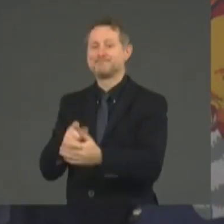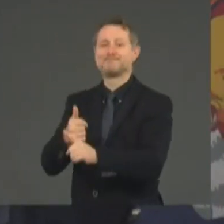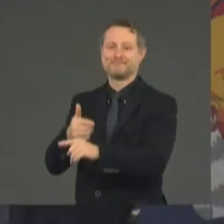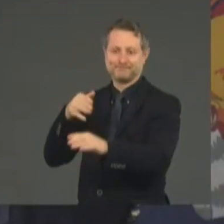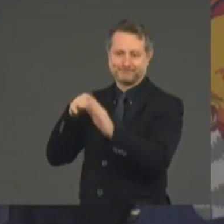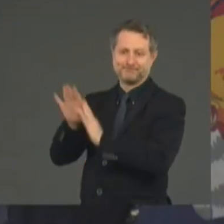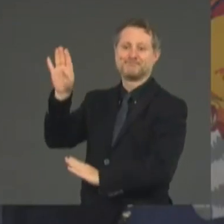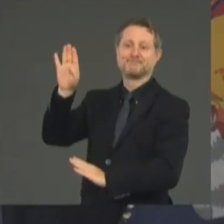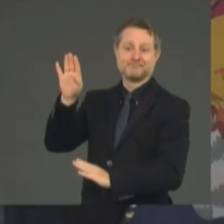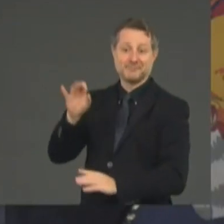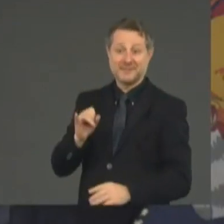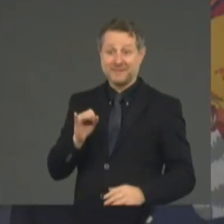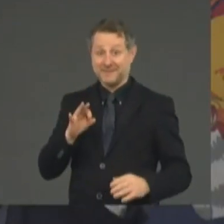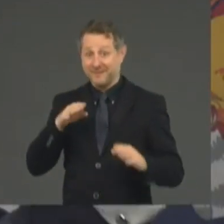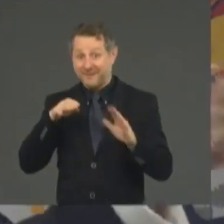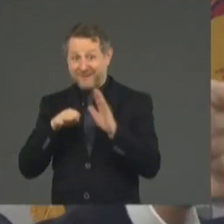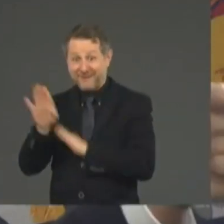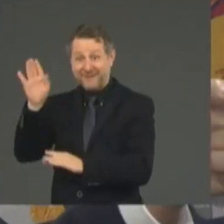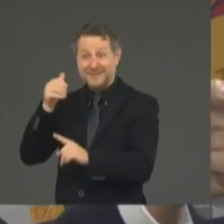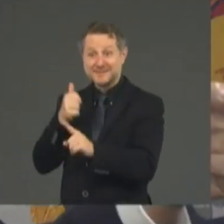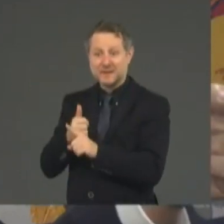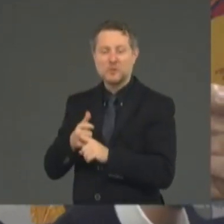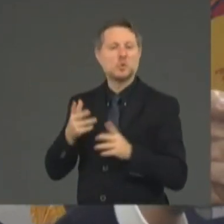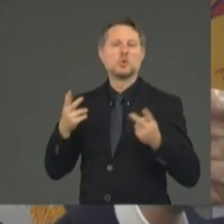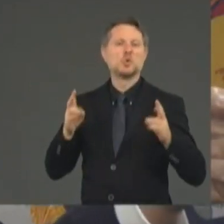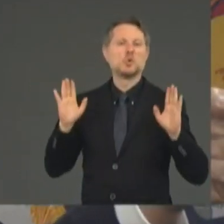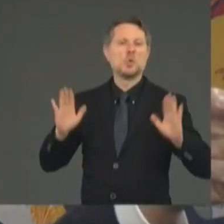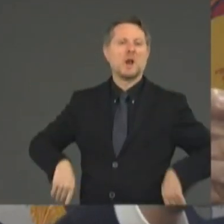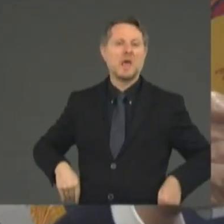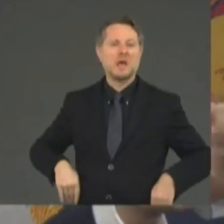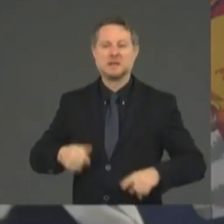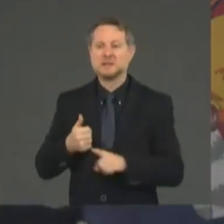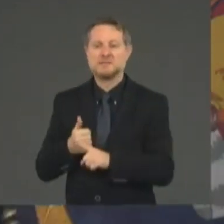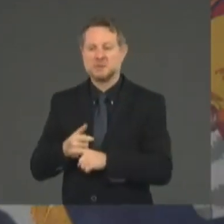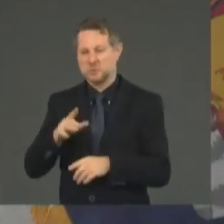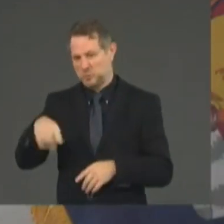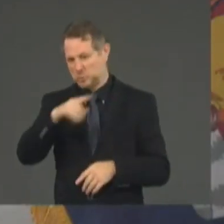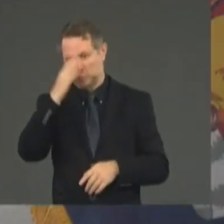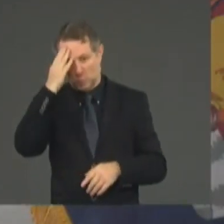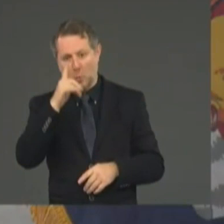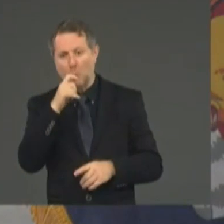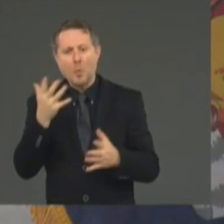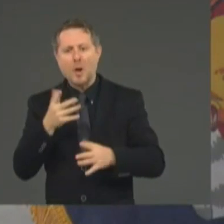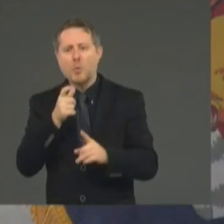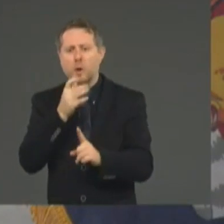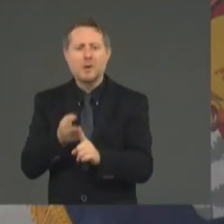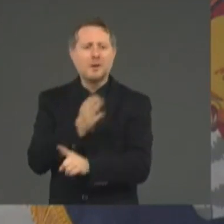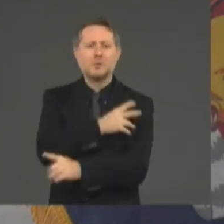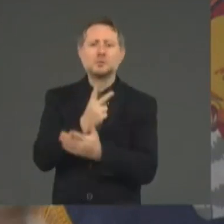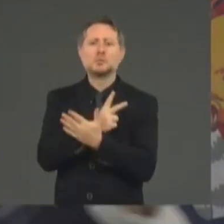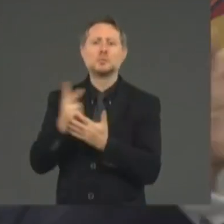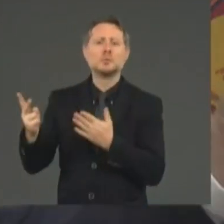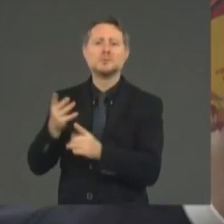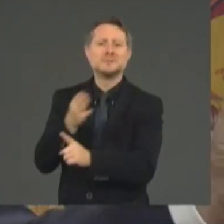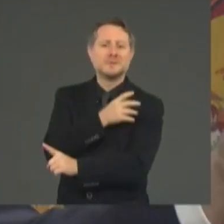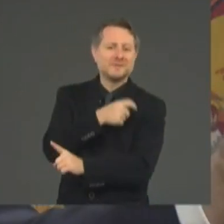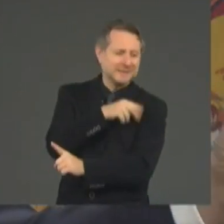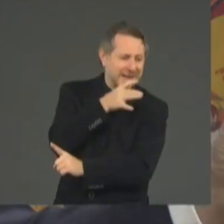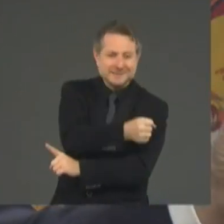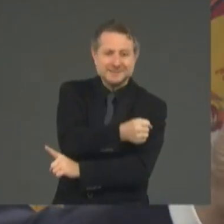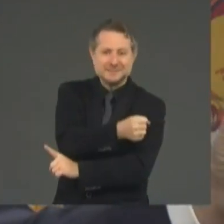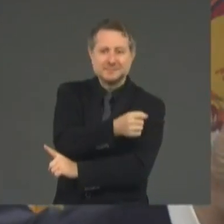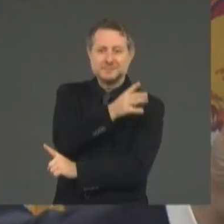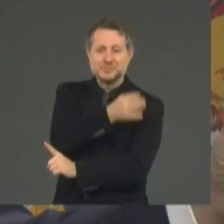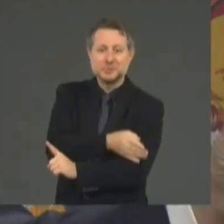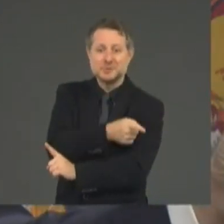up, they call it a lagging indicator. It really is telling you who got infected 2 weeks before. So when you wait for it